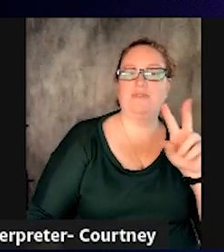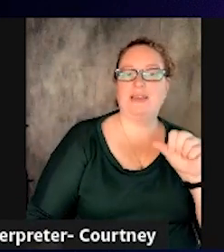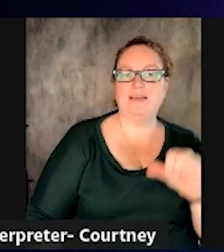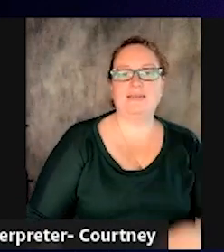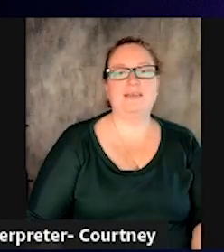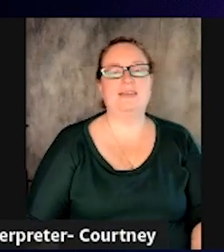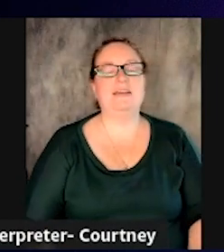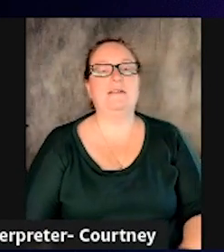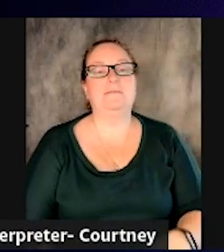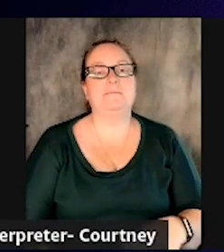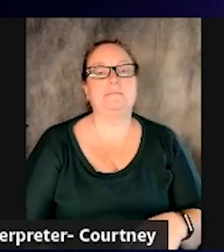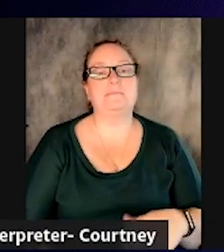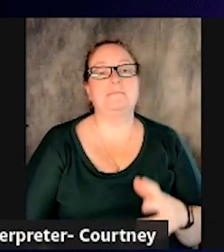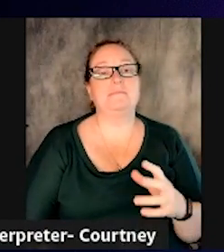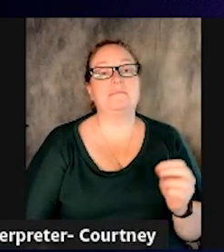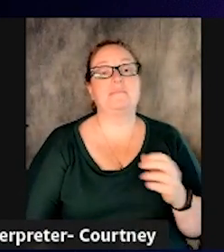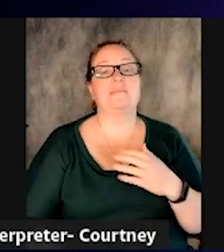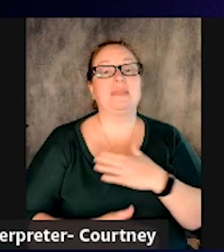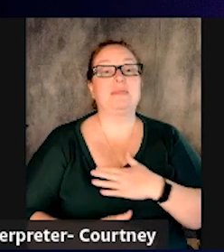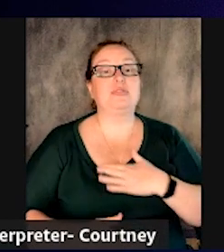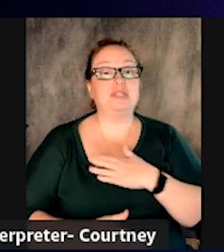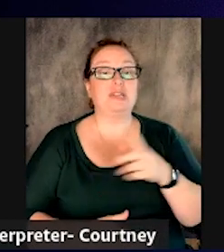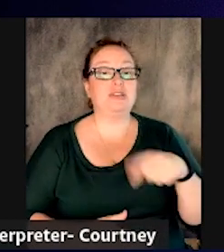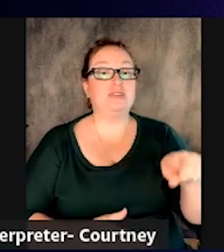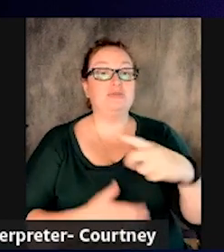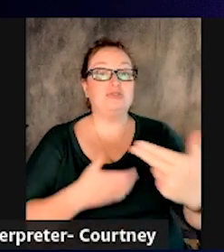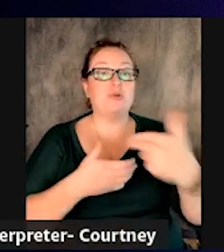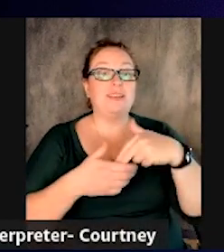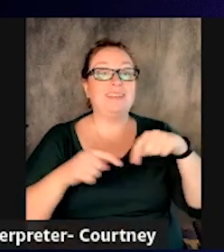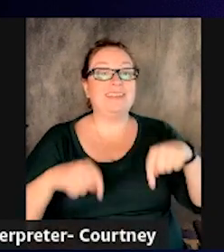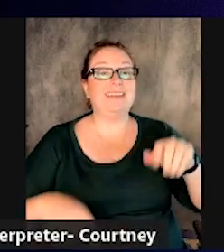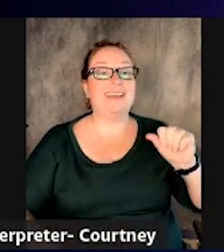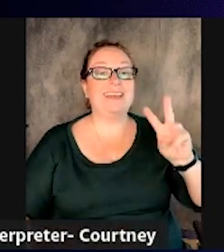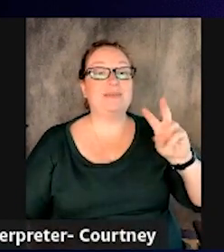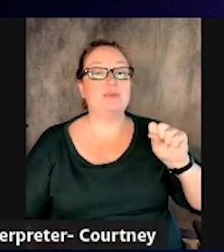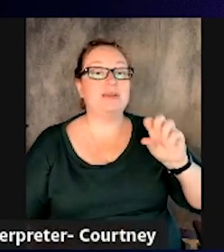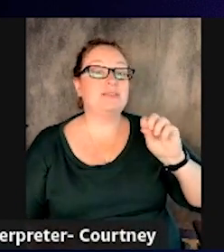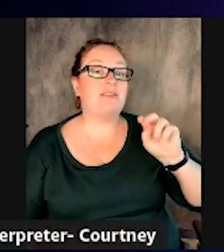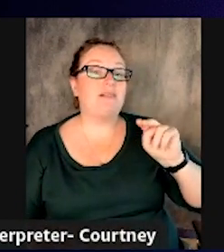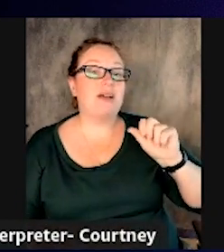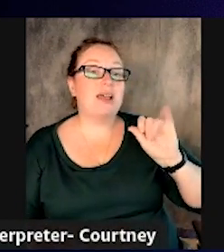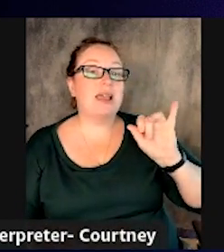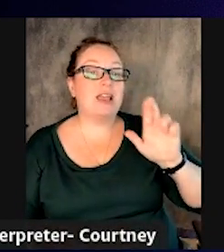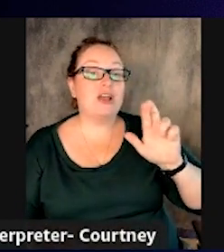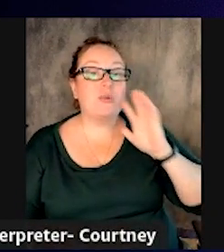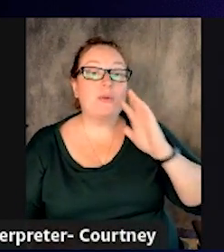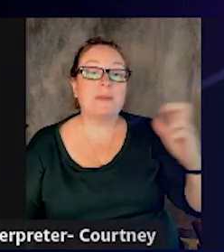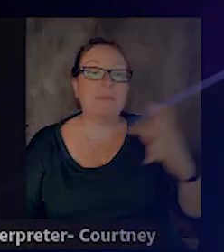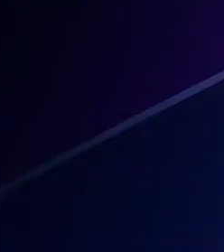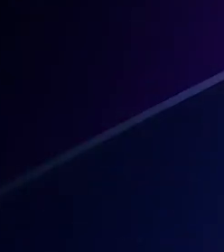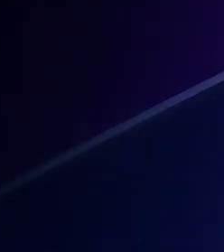everybody else, I appreciate you joining in. This has been AWS On Air. We'll be back soon.